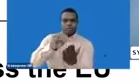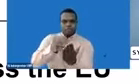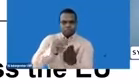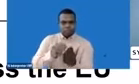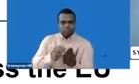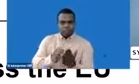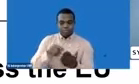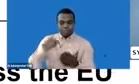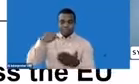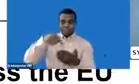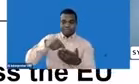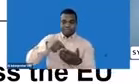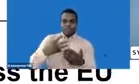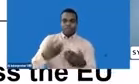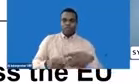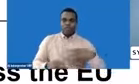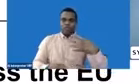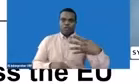guidelines.